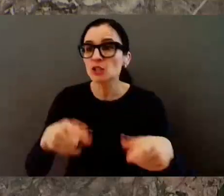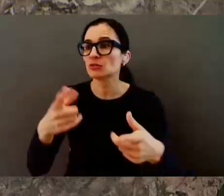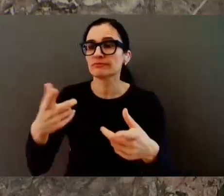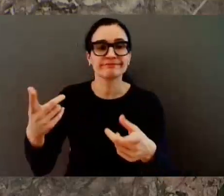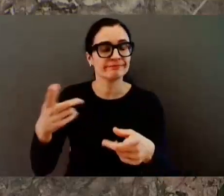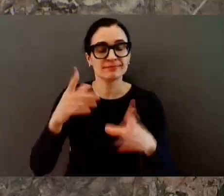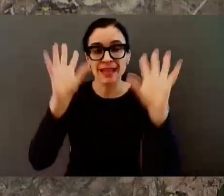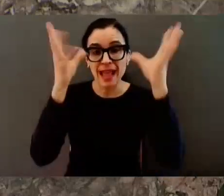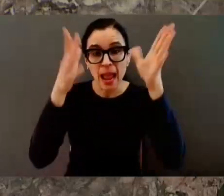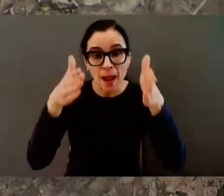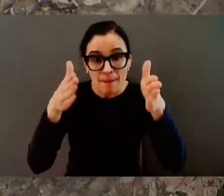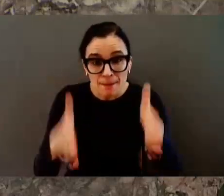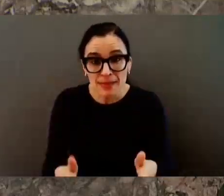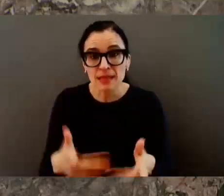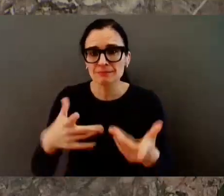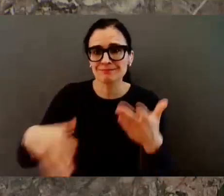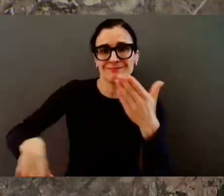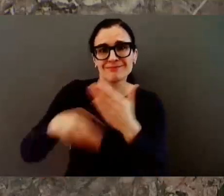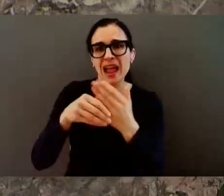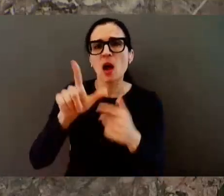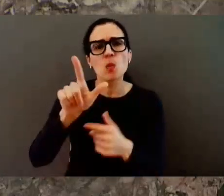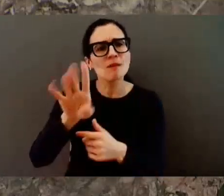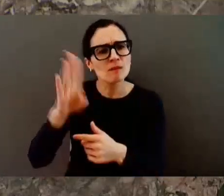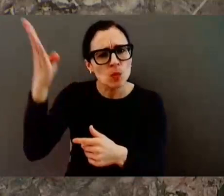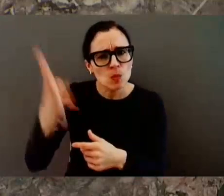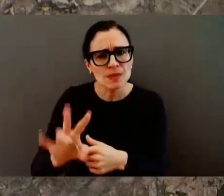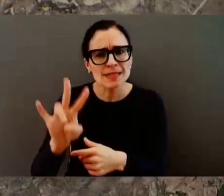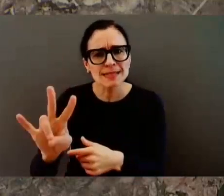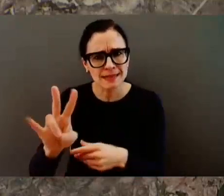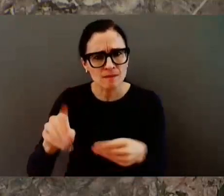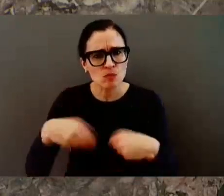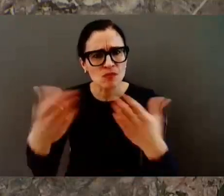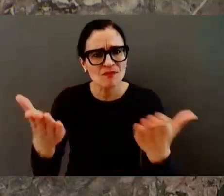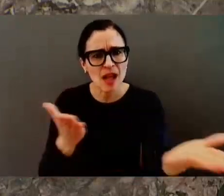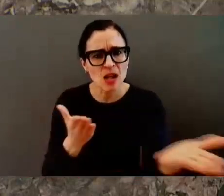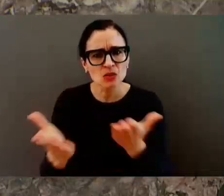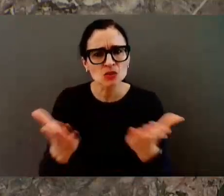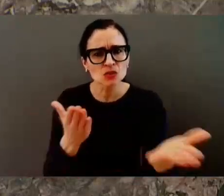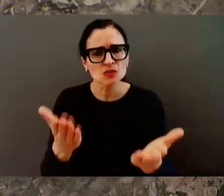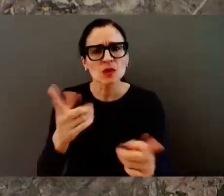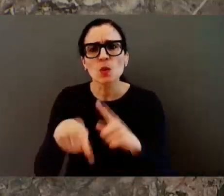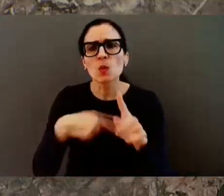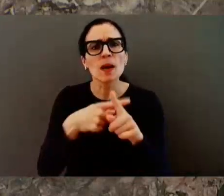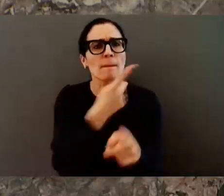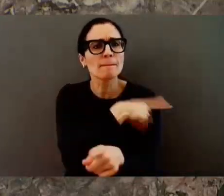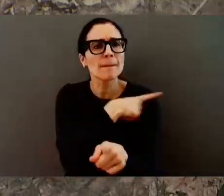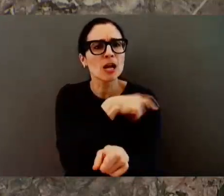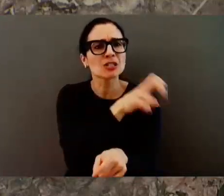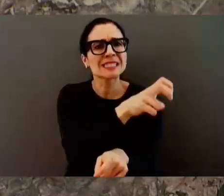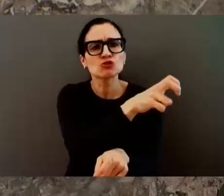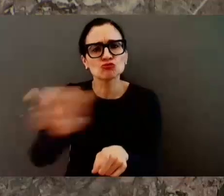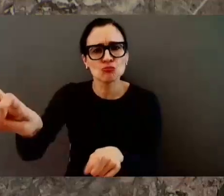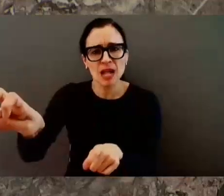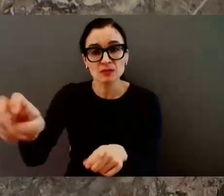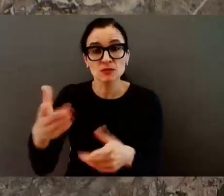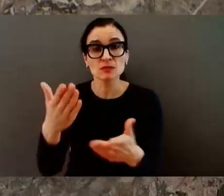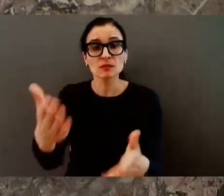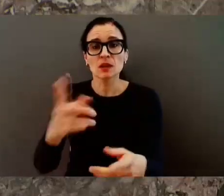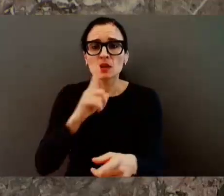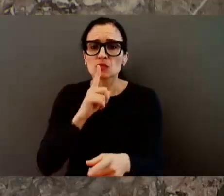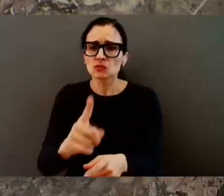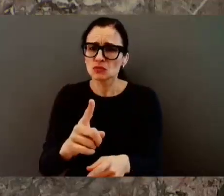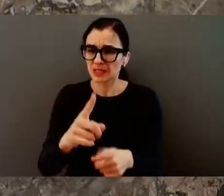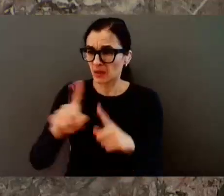somebody needs to call an ambulance at the time, calling 911, needing to have that service there, that it is there